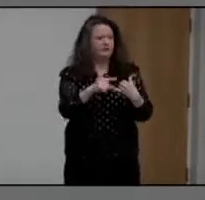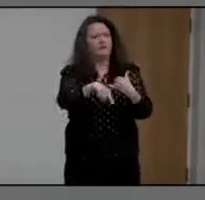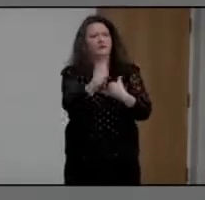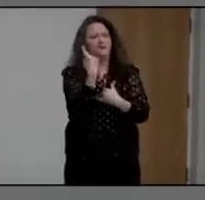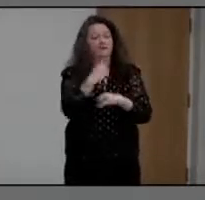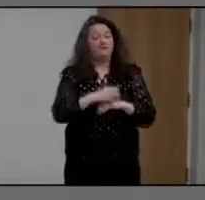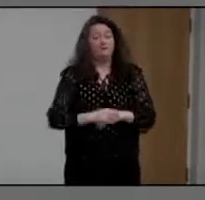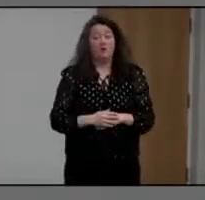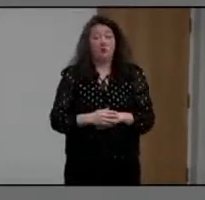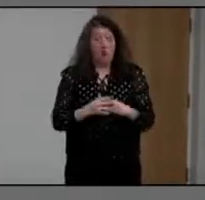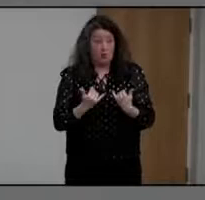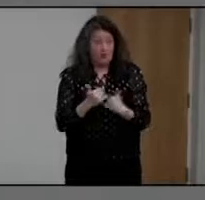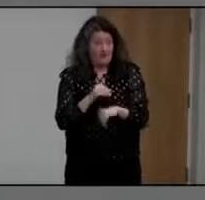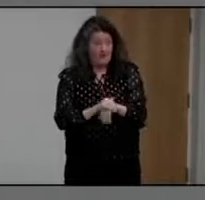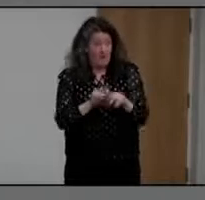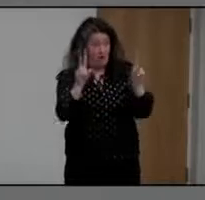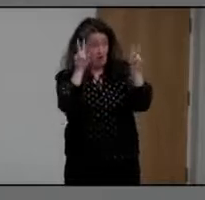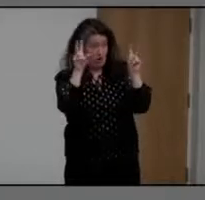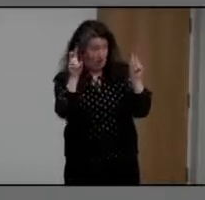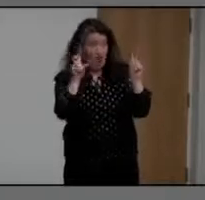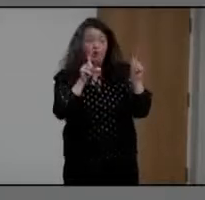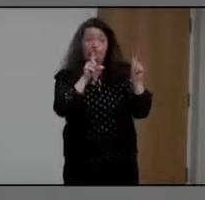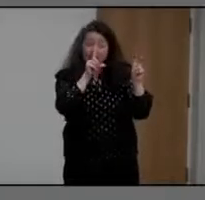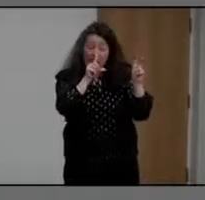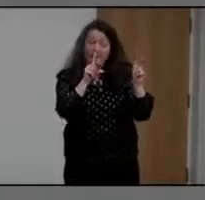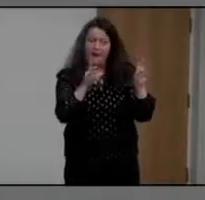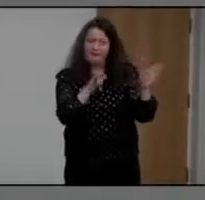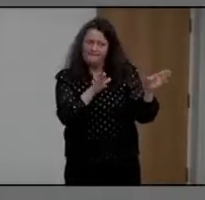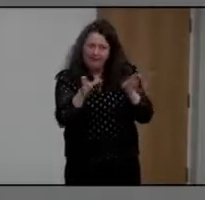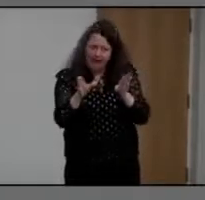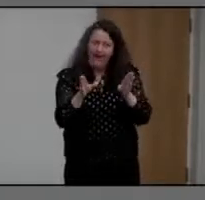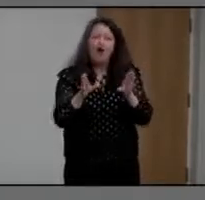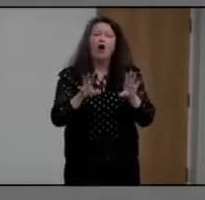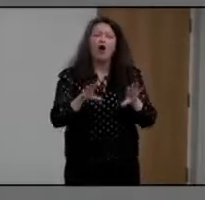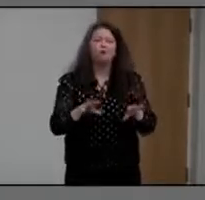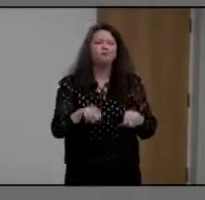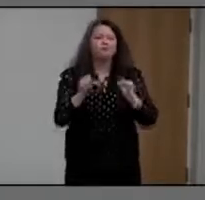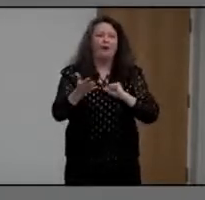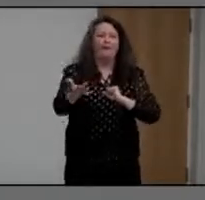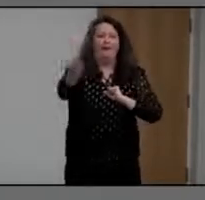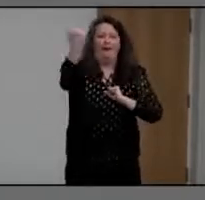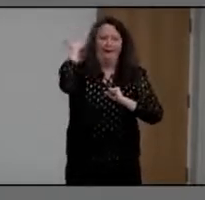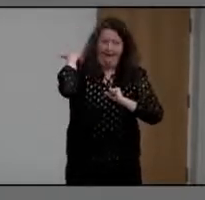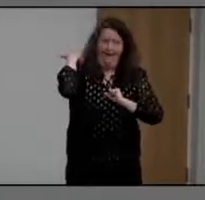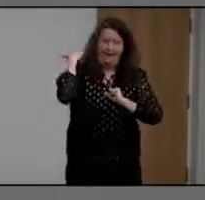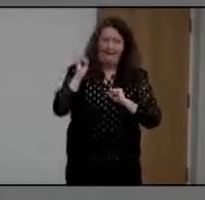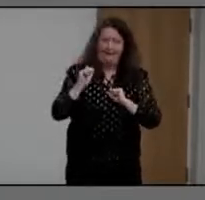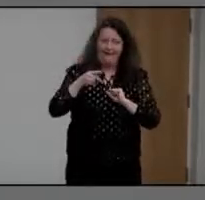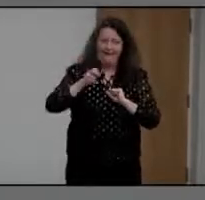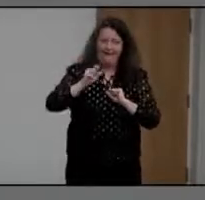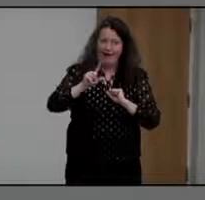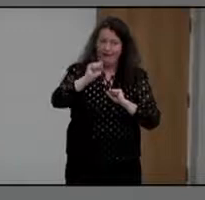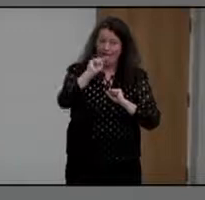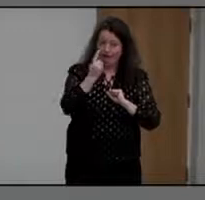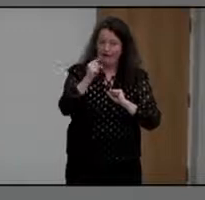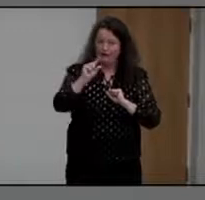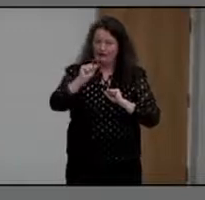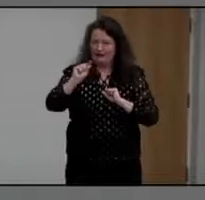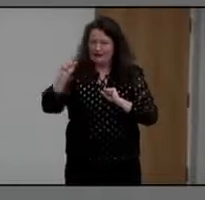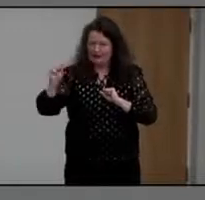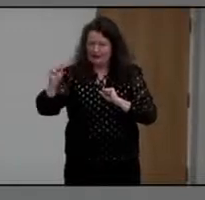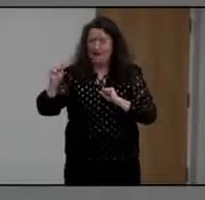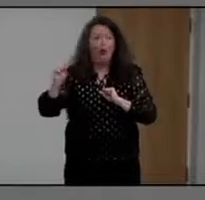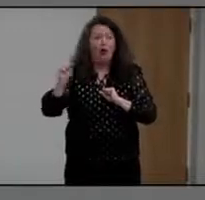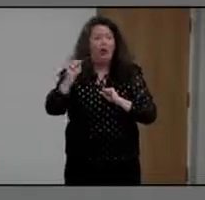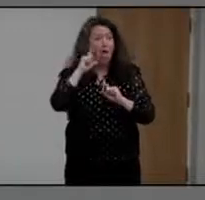originally scheduled to take place on April 1st, 2020. Not April Fool's, really, but it did turn out to be a